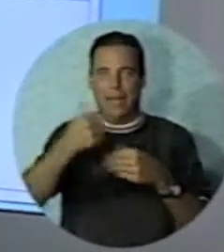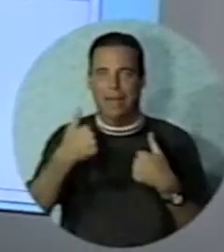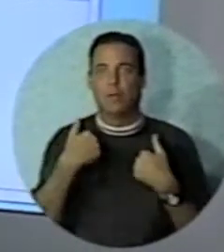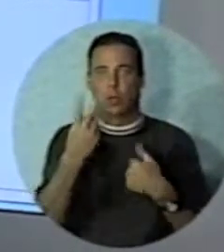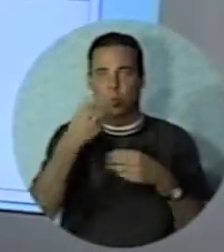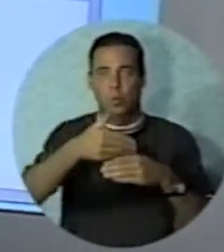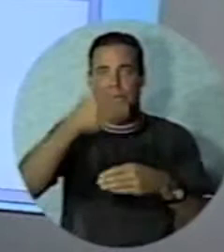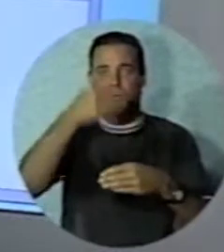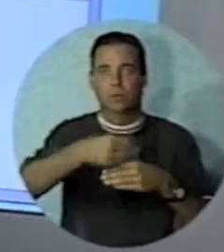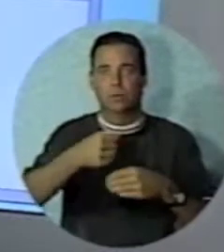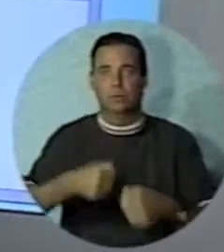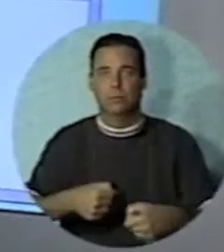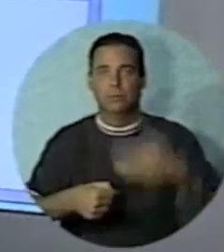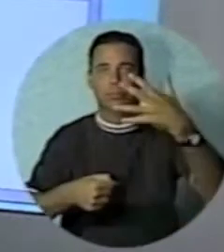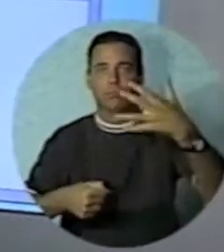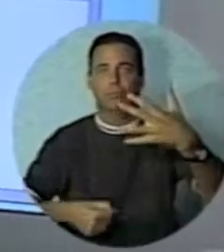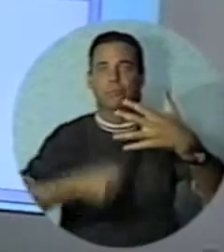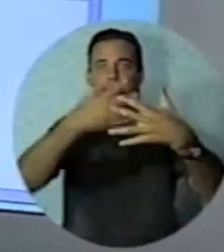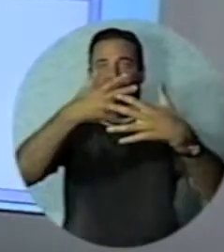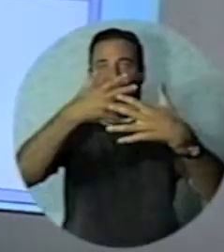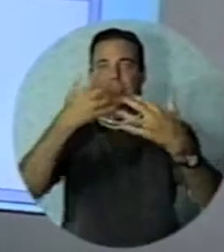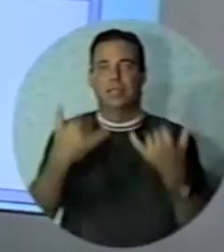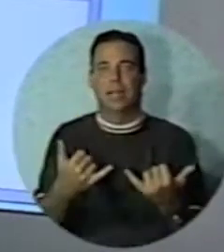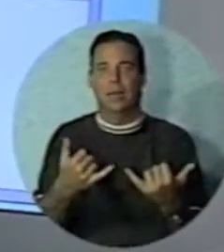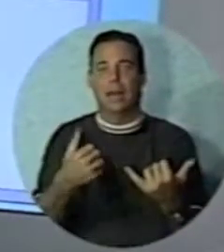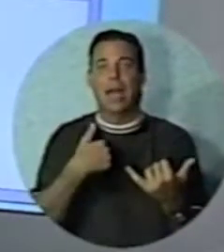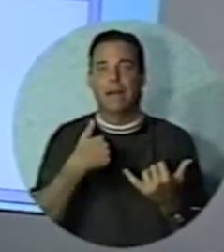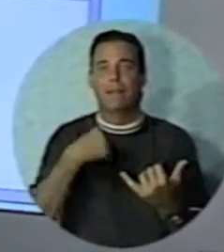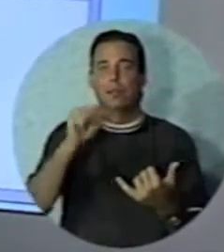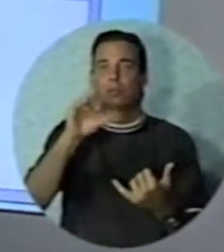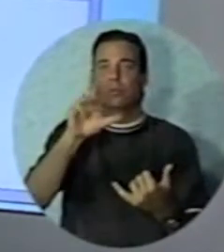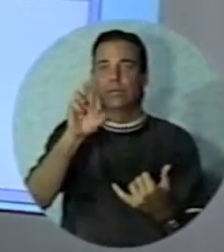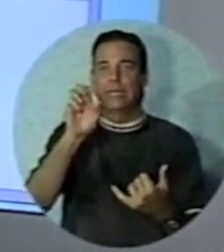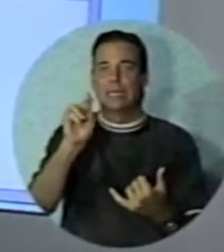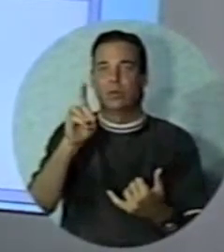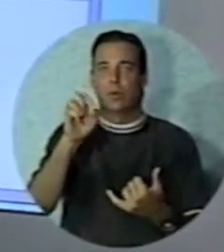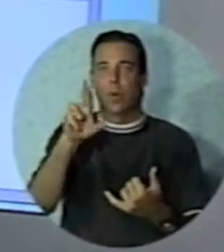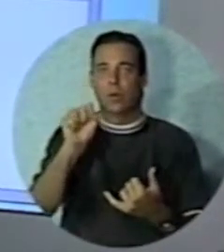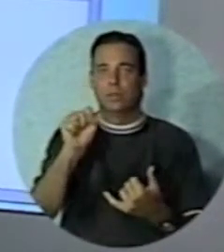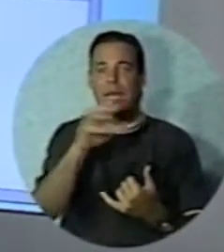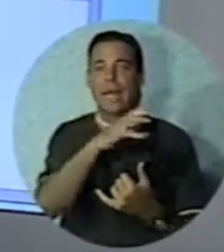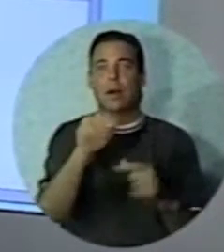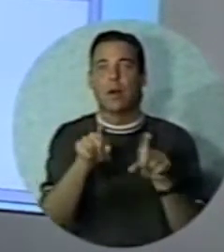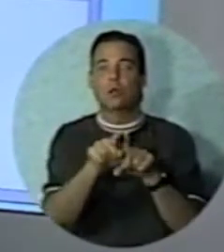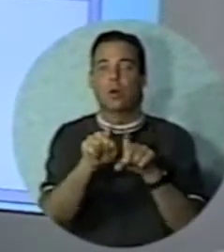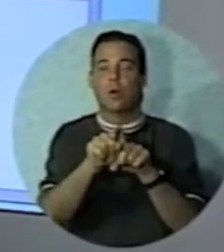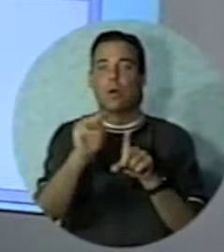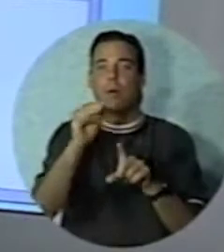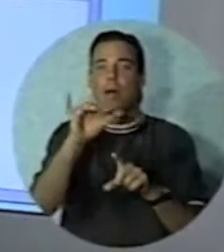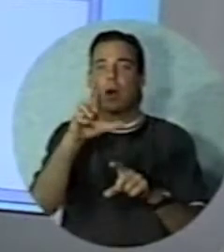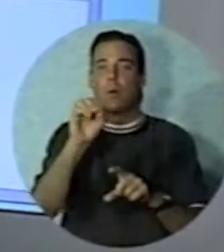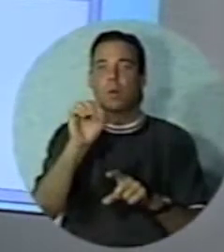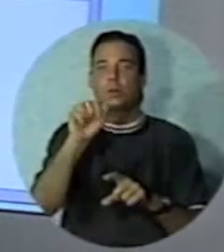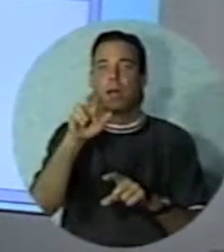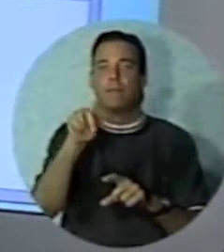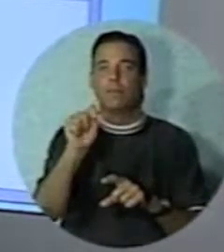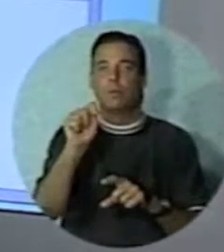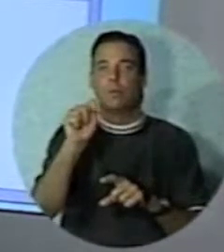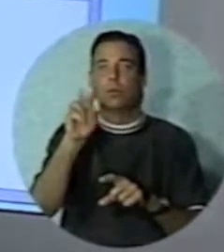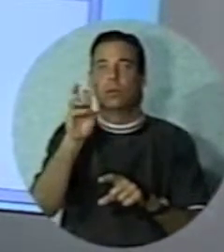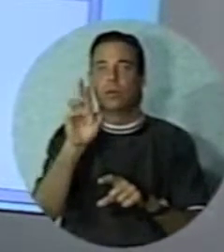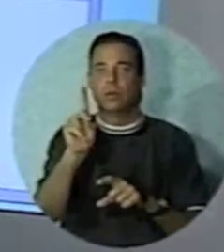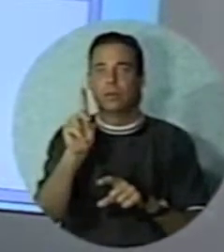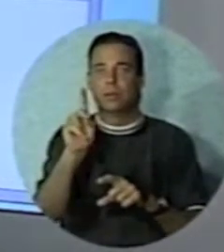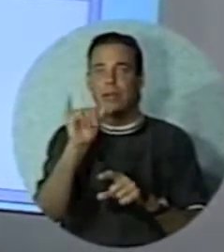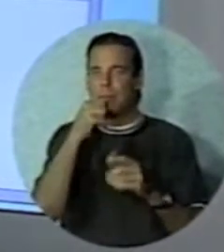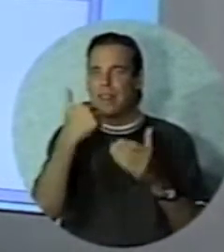got his Screen Doors word processing program, and he's got Microsoft Word. Richard, could you make the font a little bit bigger on Microsoft Word,